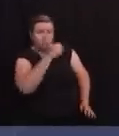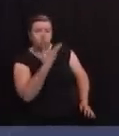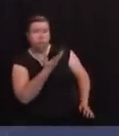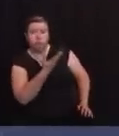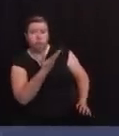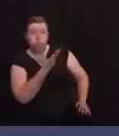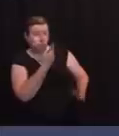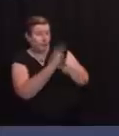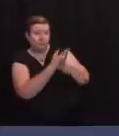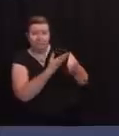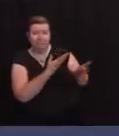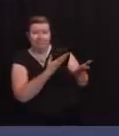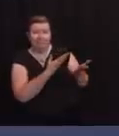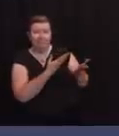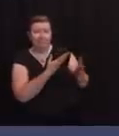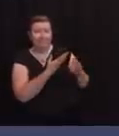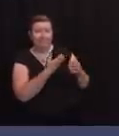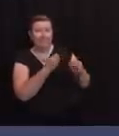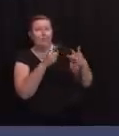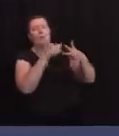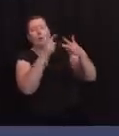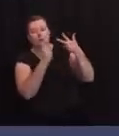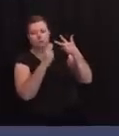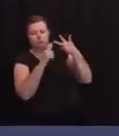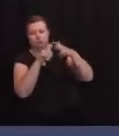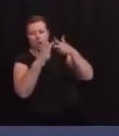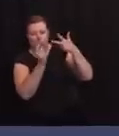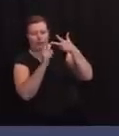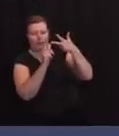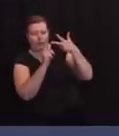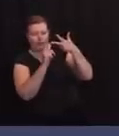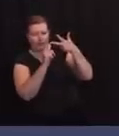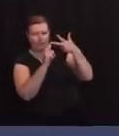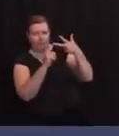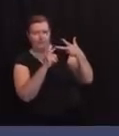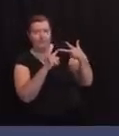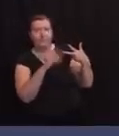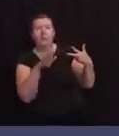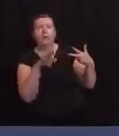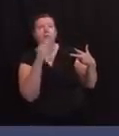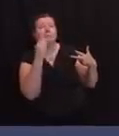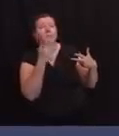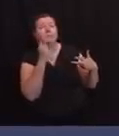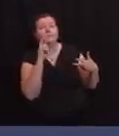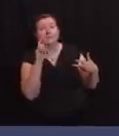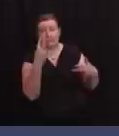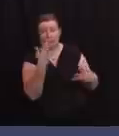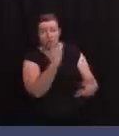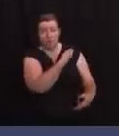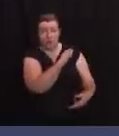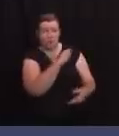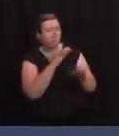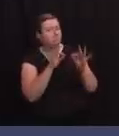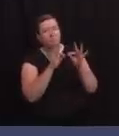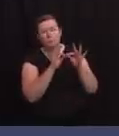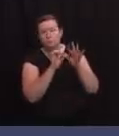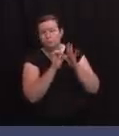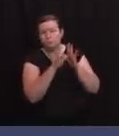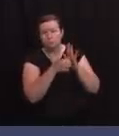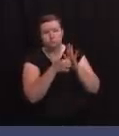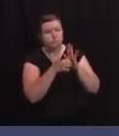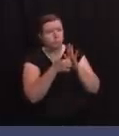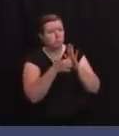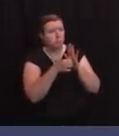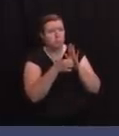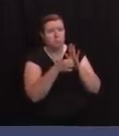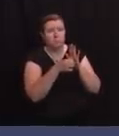And I'm going to start with actually the last thing the governor said, that second dose is very important for particularly for the mRNA vaccines.